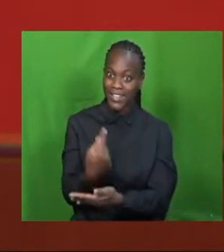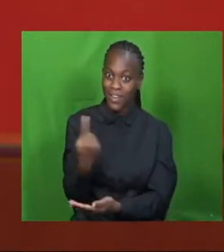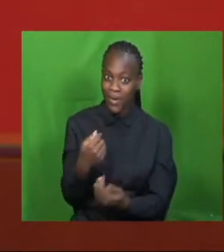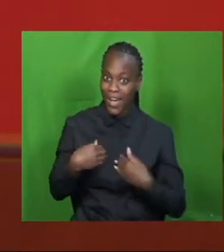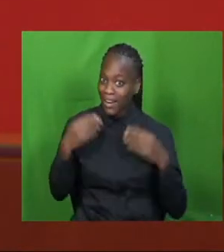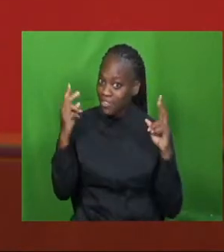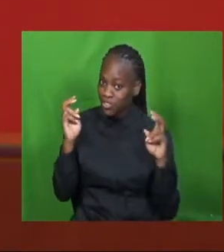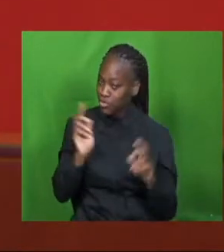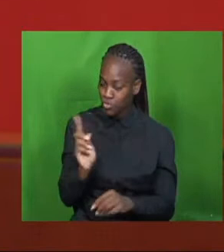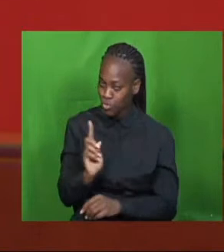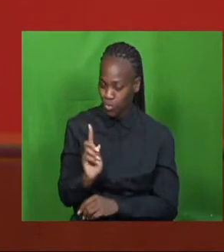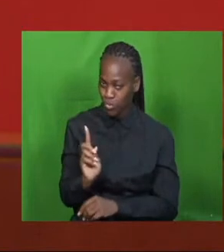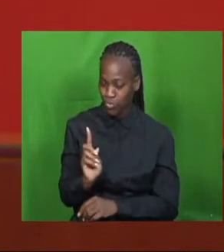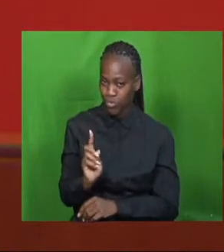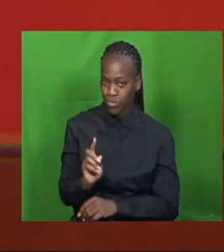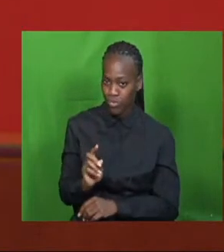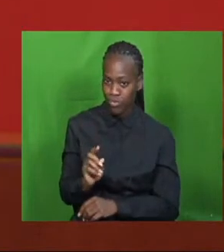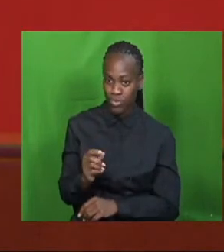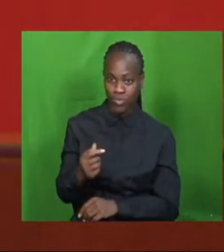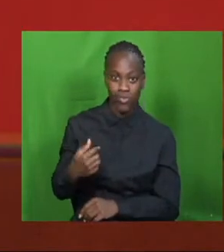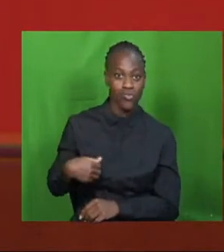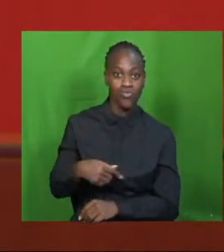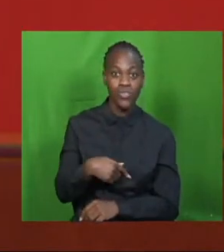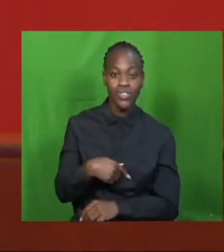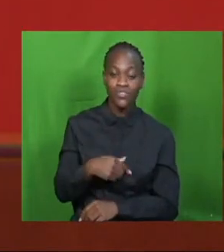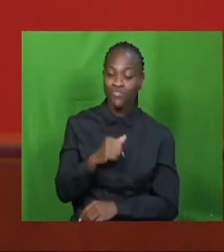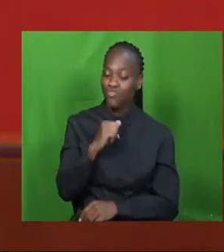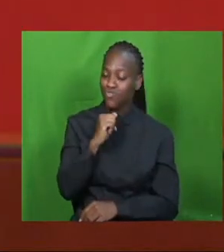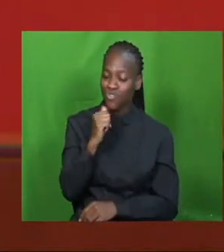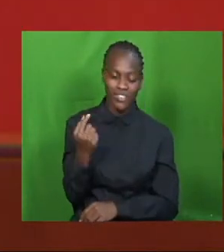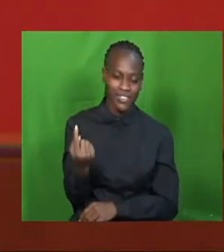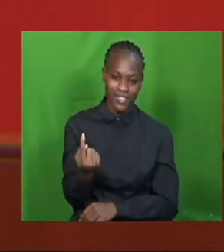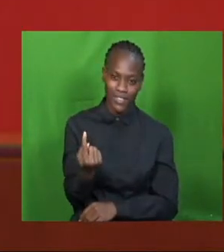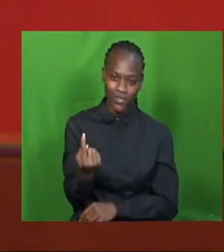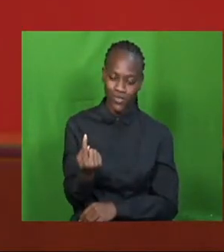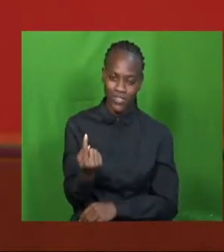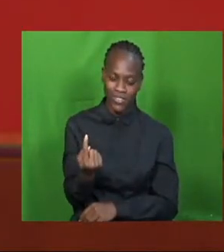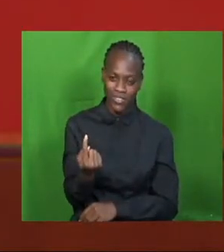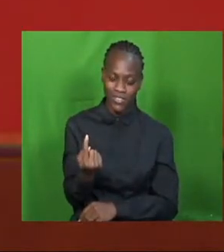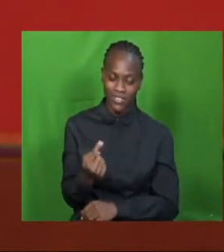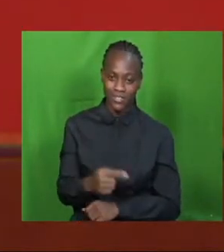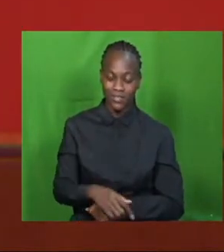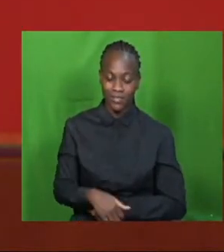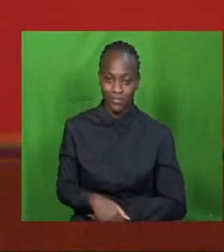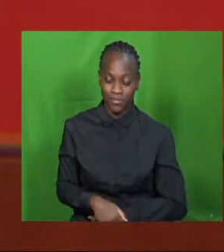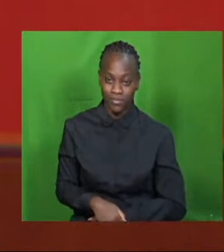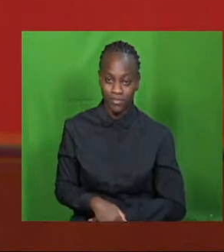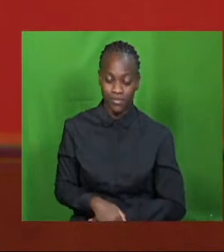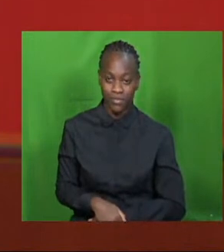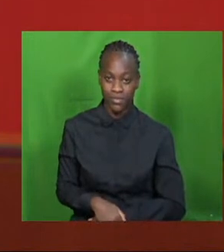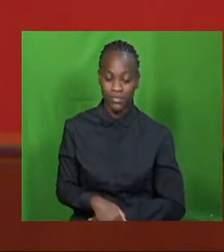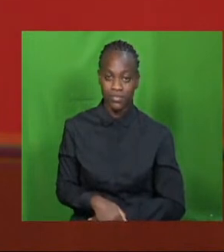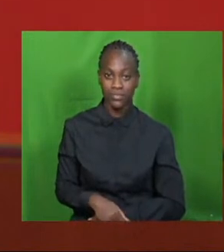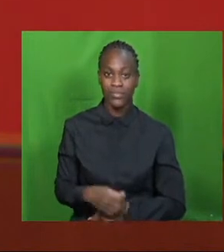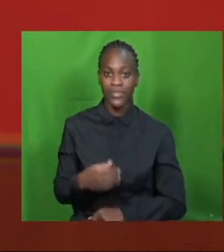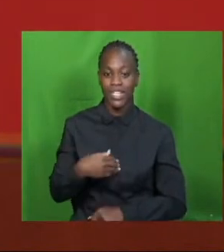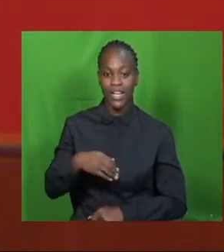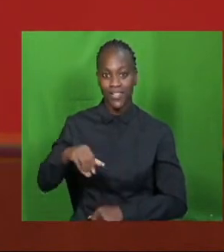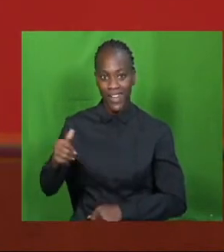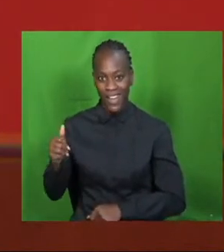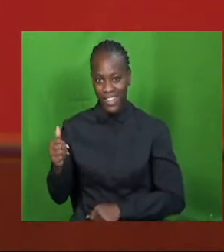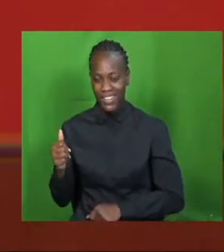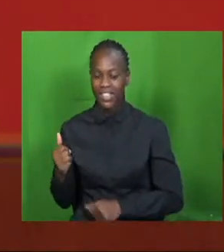Wednesday definitely then will be a day for the Minister for Finance. He will have to answer all the questions, and